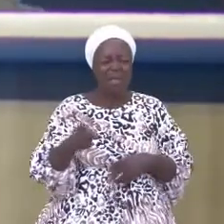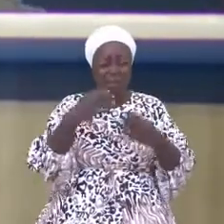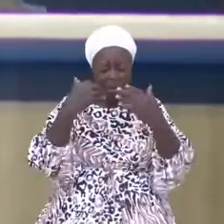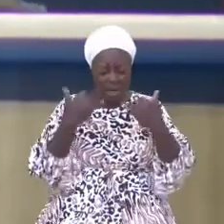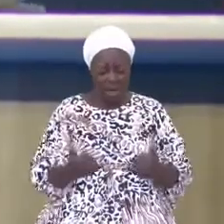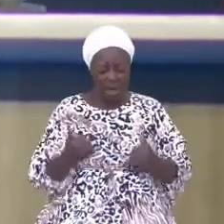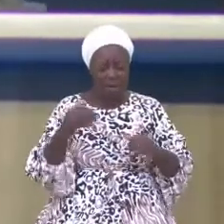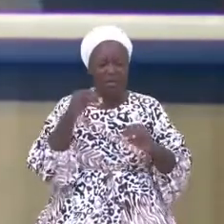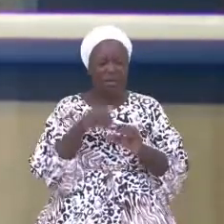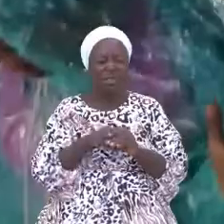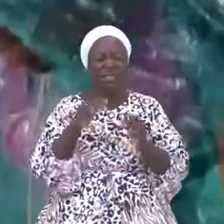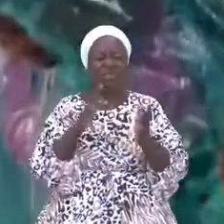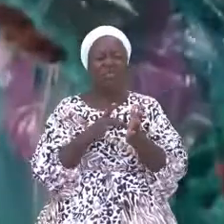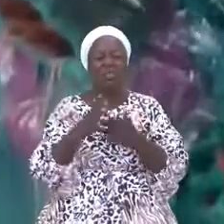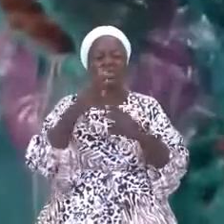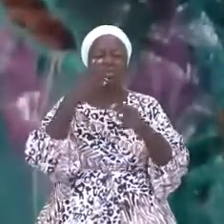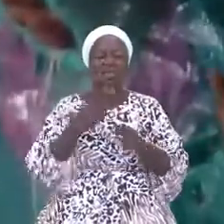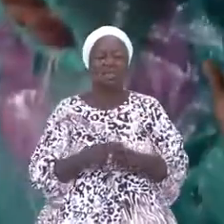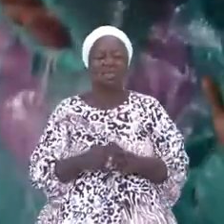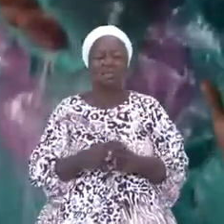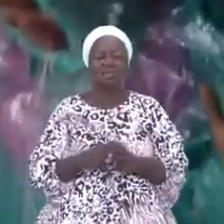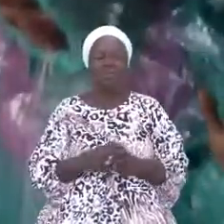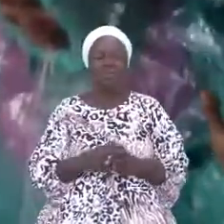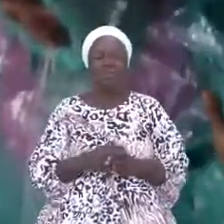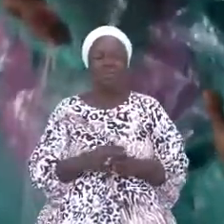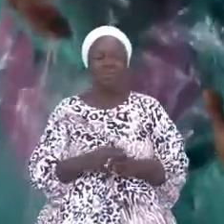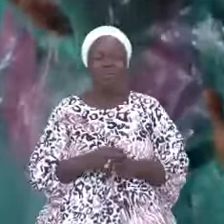in Jesus' name.